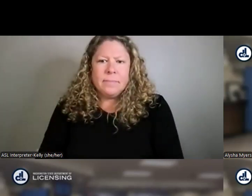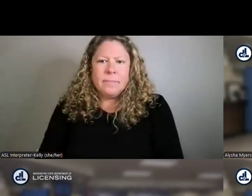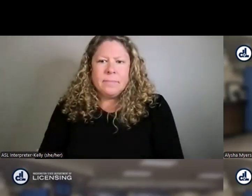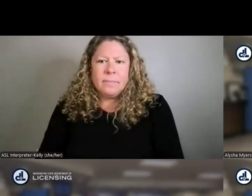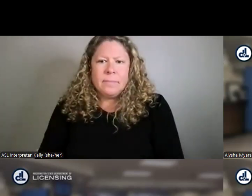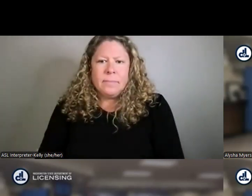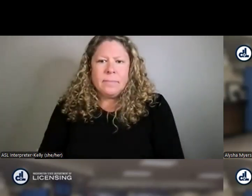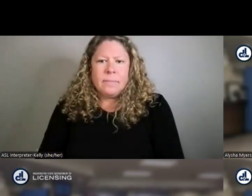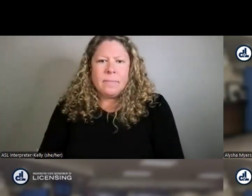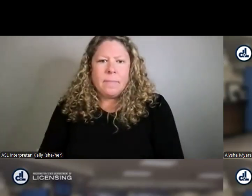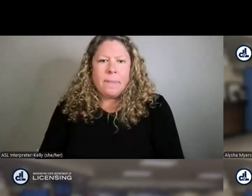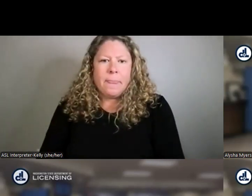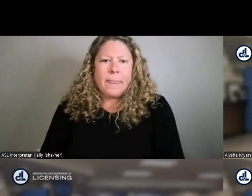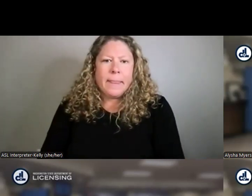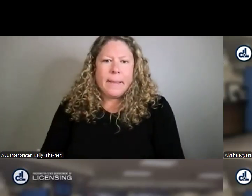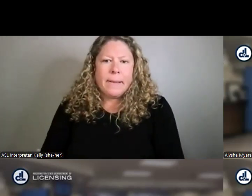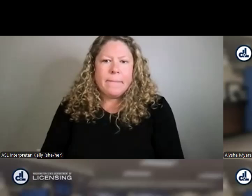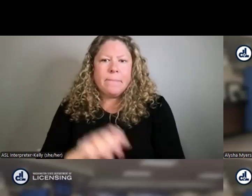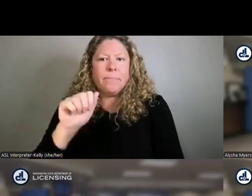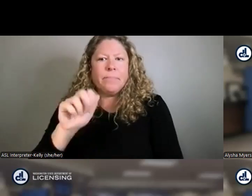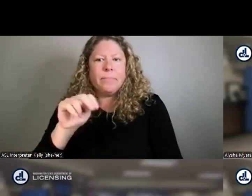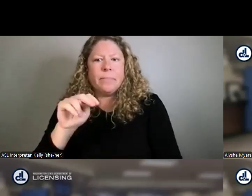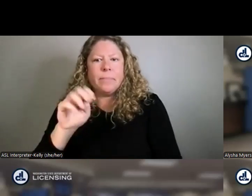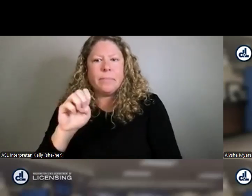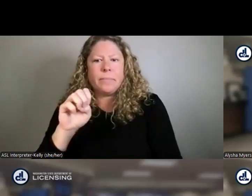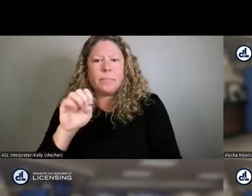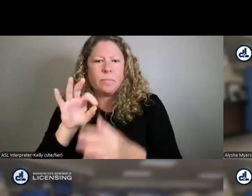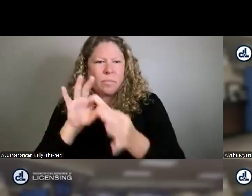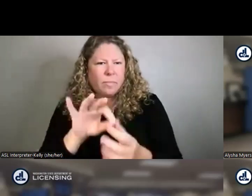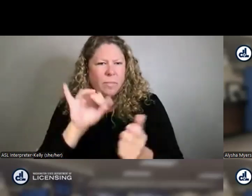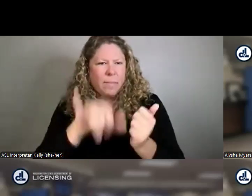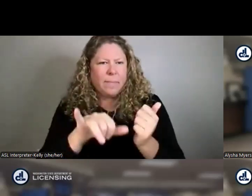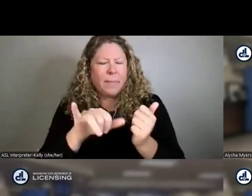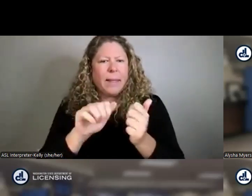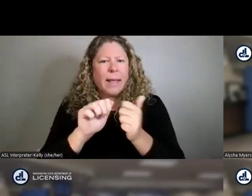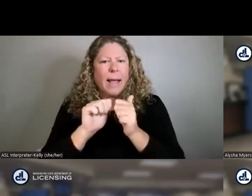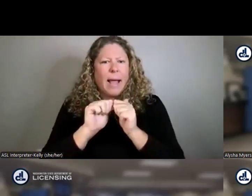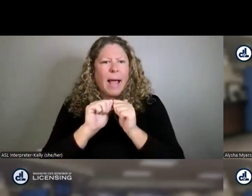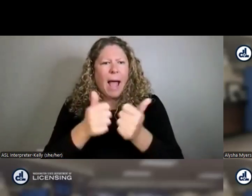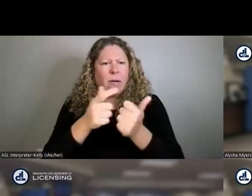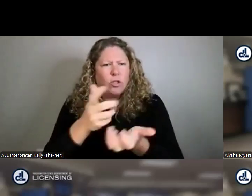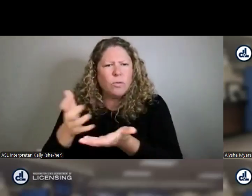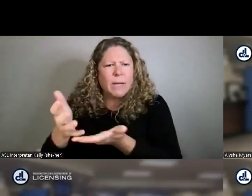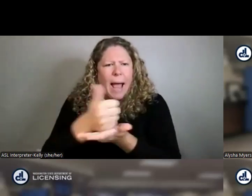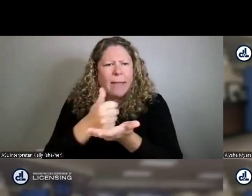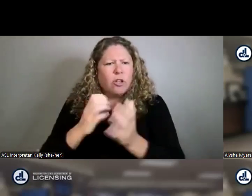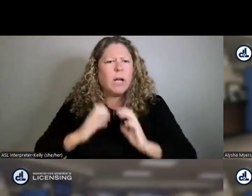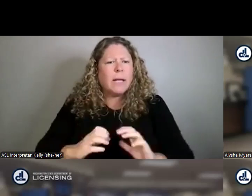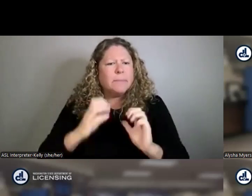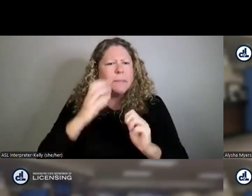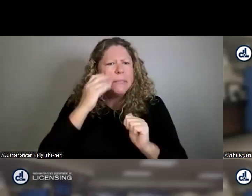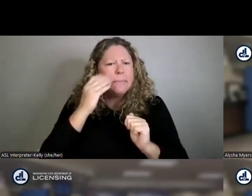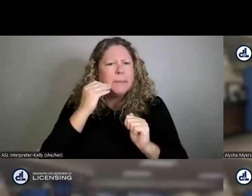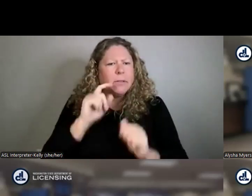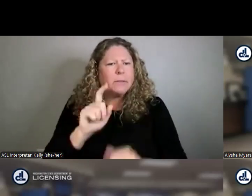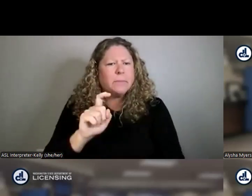So related to that, what mechanisms did you use to obtain your customers' experiences in order to add that to your customer